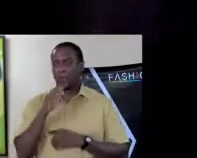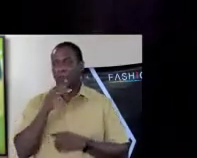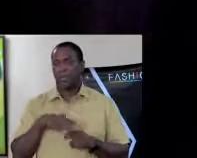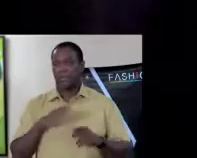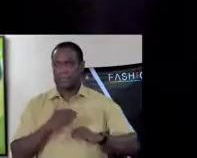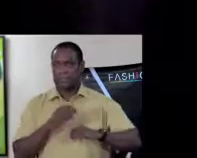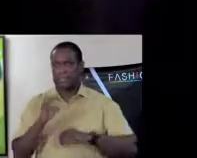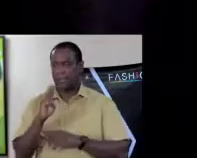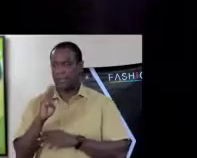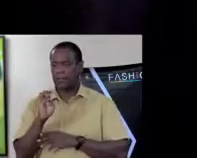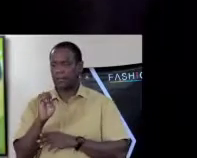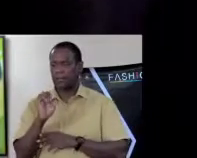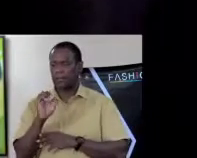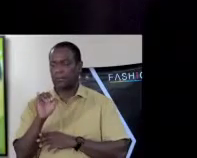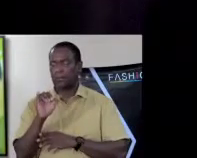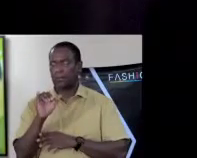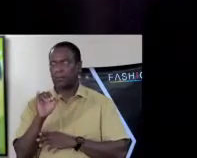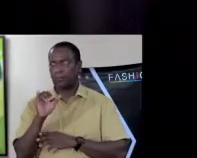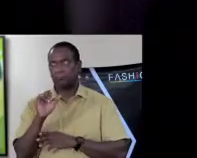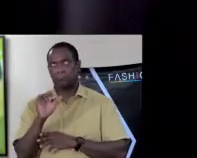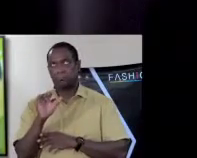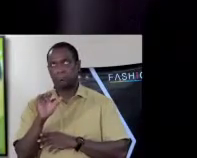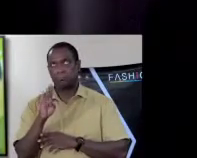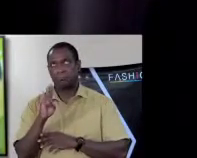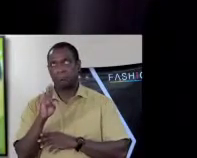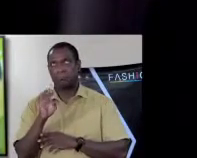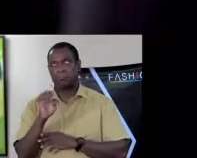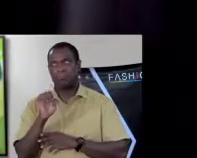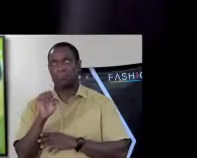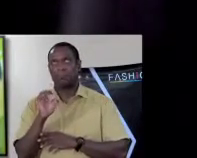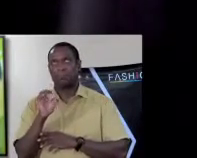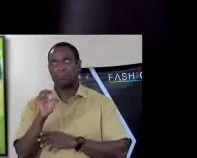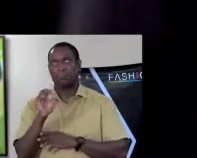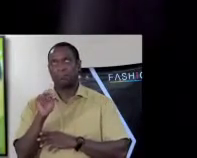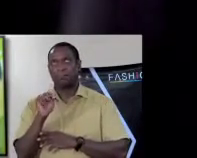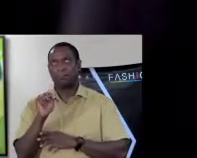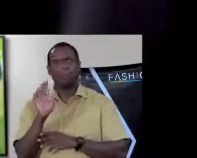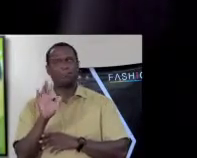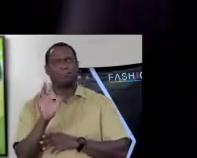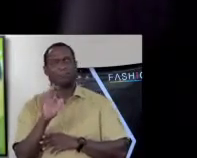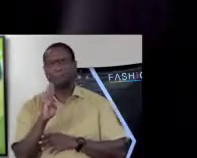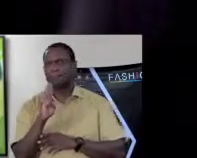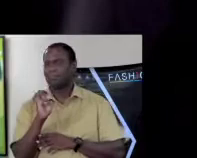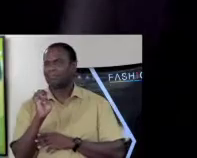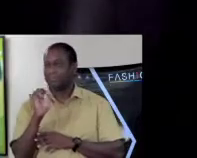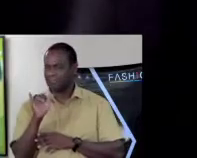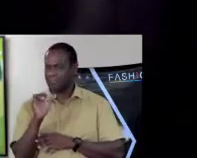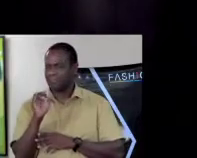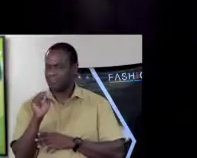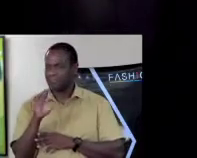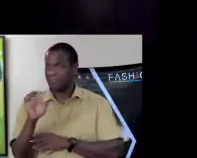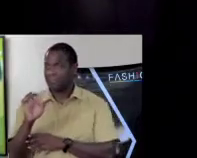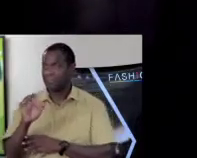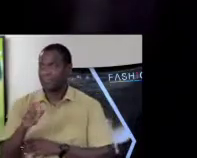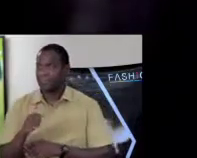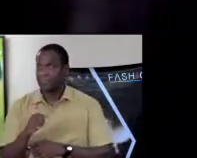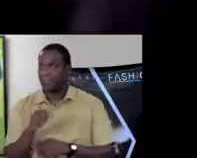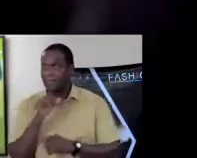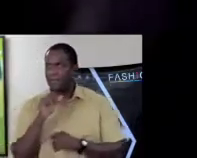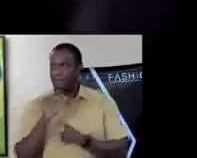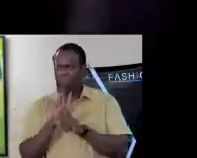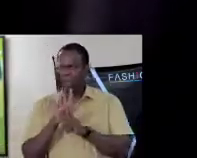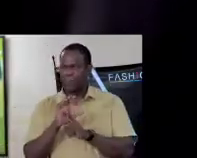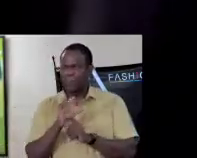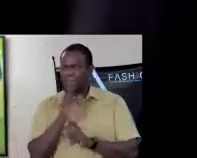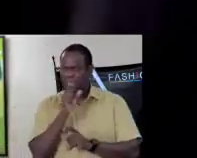it really can have a Beyoncé song playing loud when you're showing a Caribbean brand and the models want to